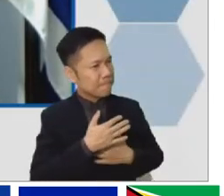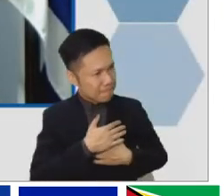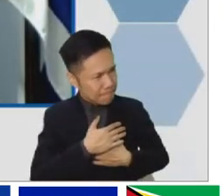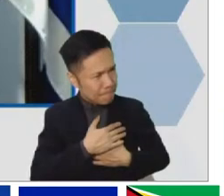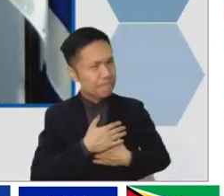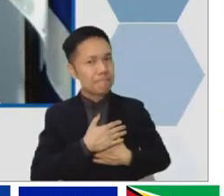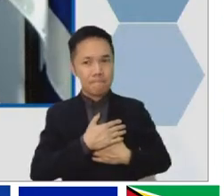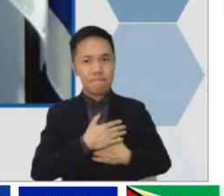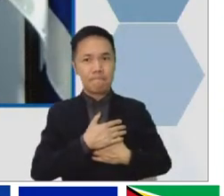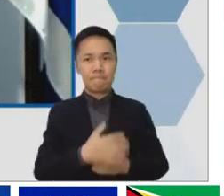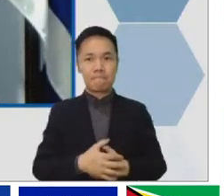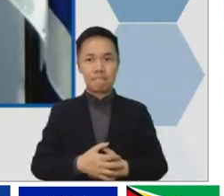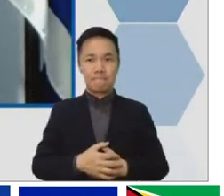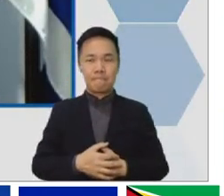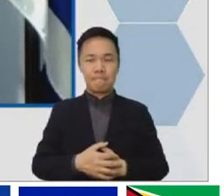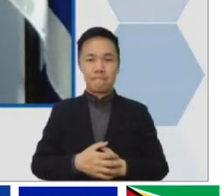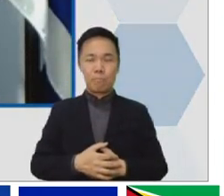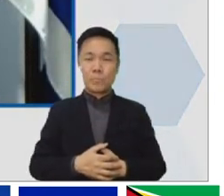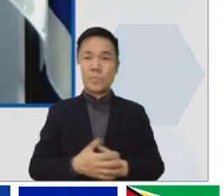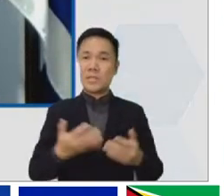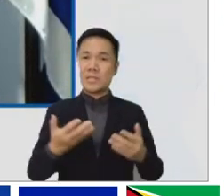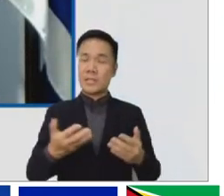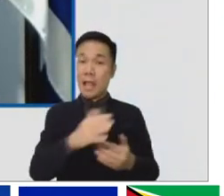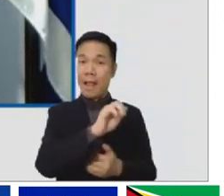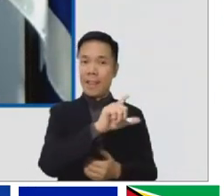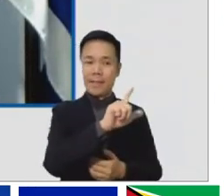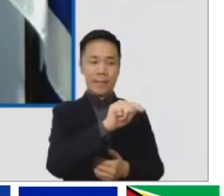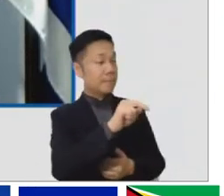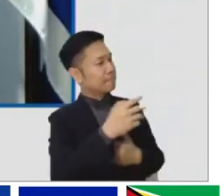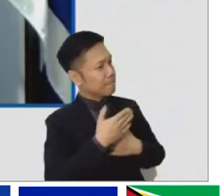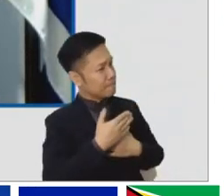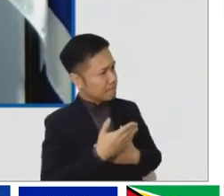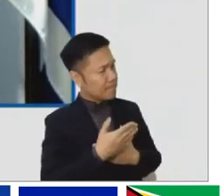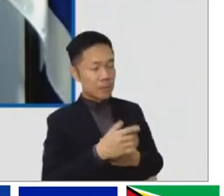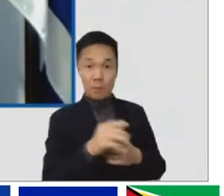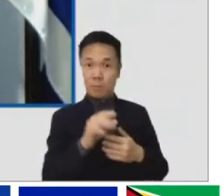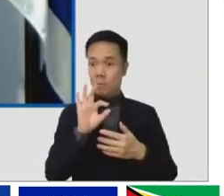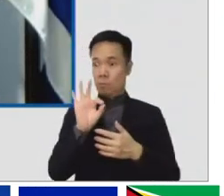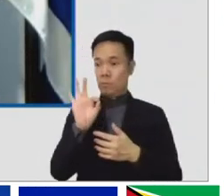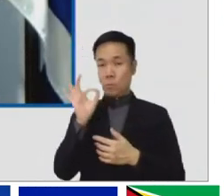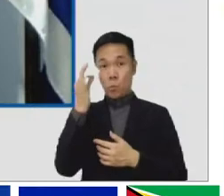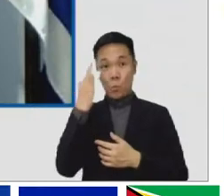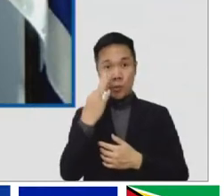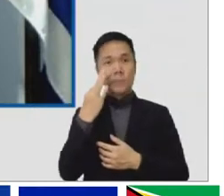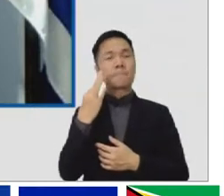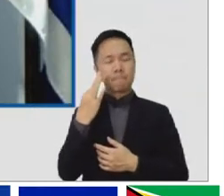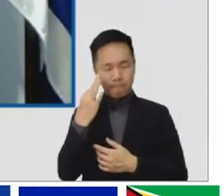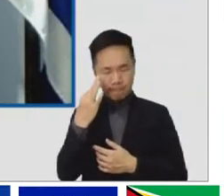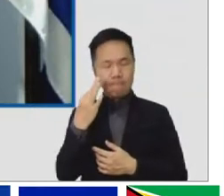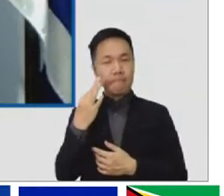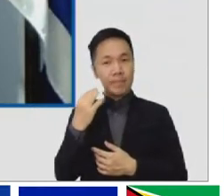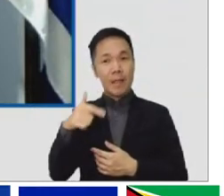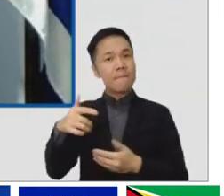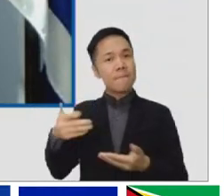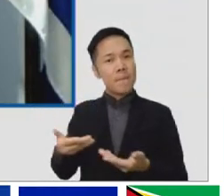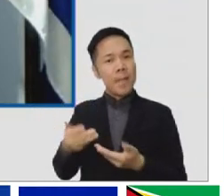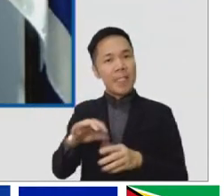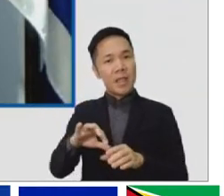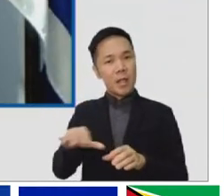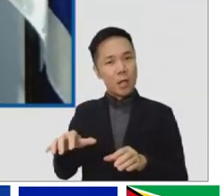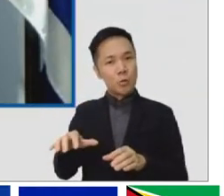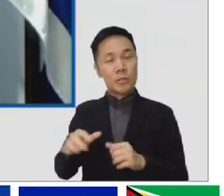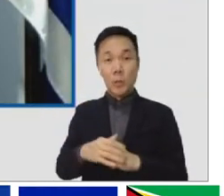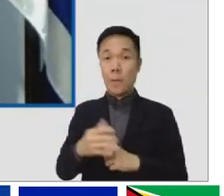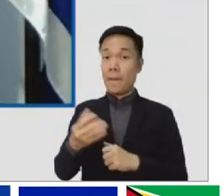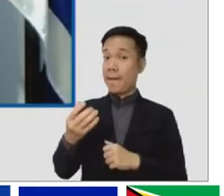Alan. This is a very interesting question. In the case of our country, we have a national policy